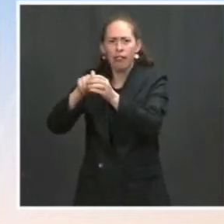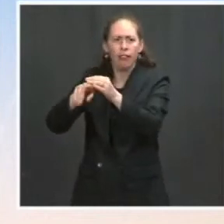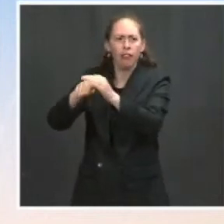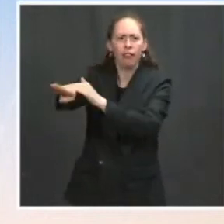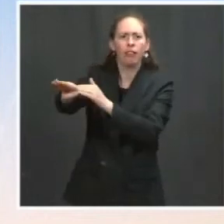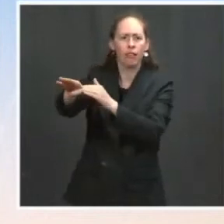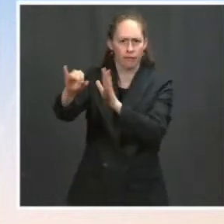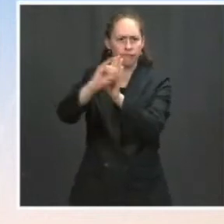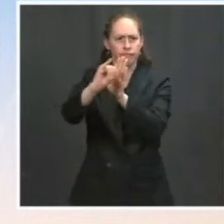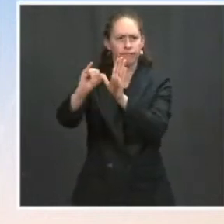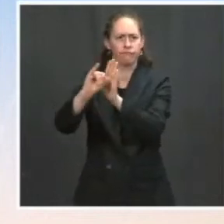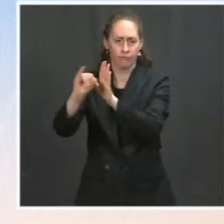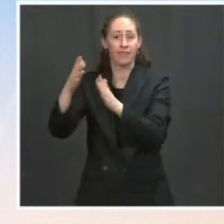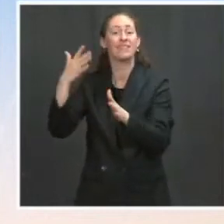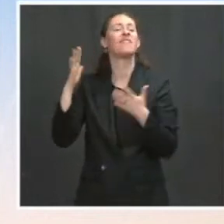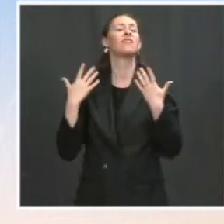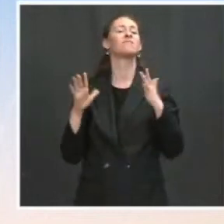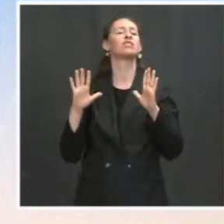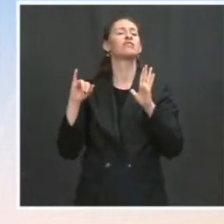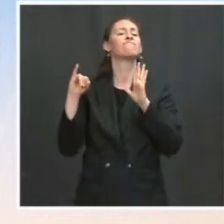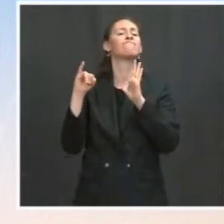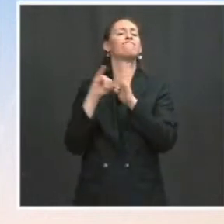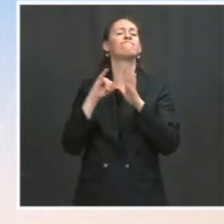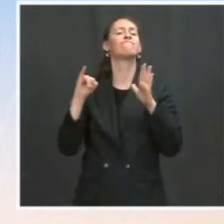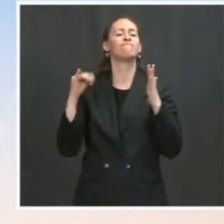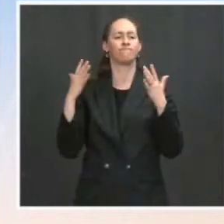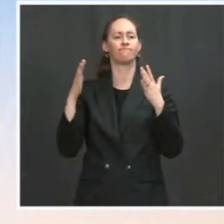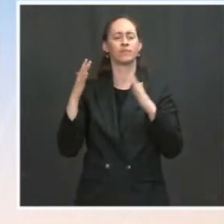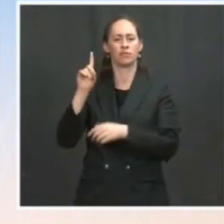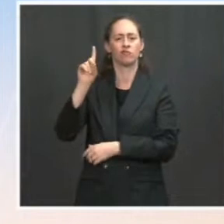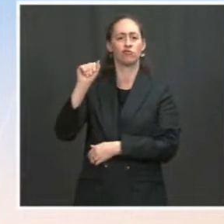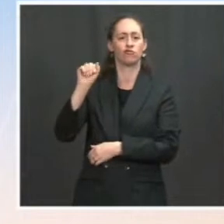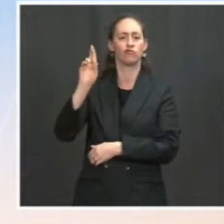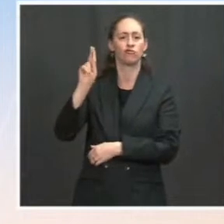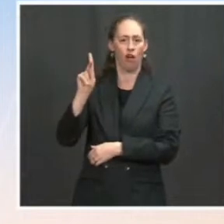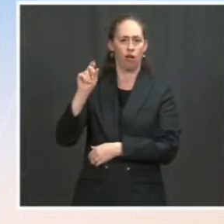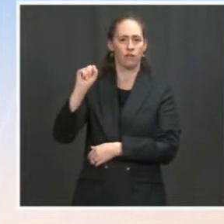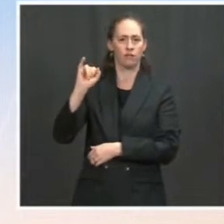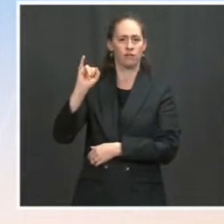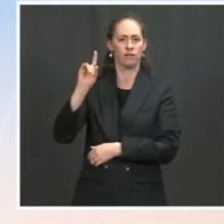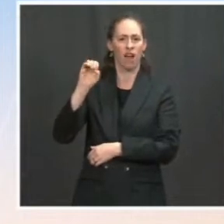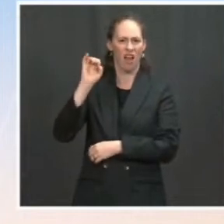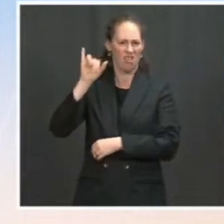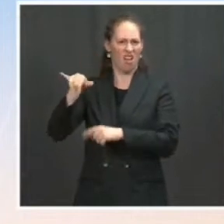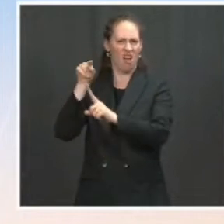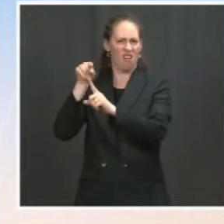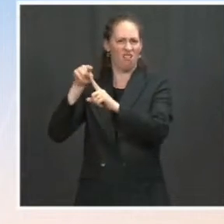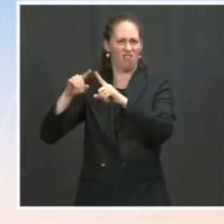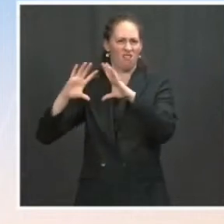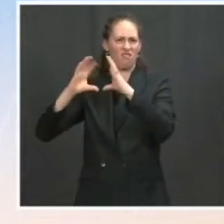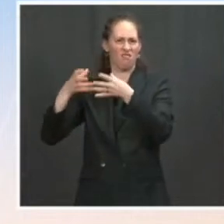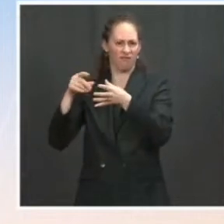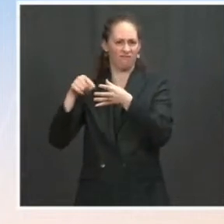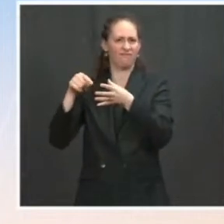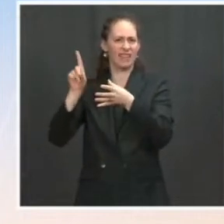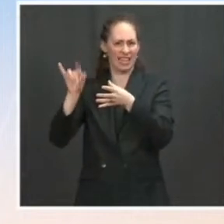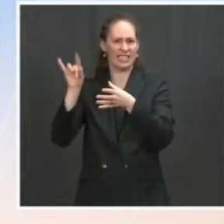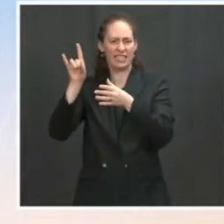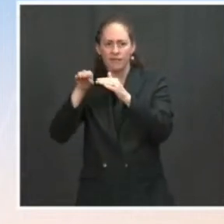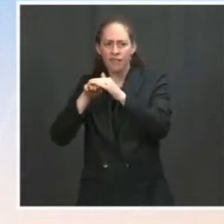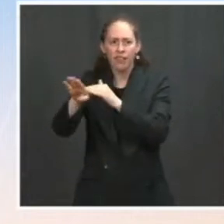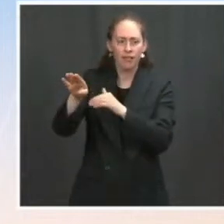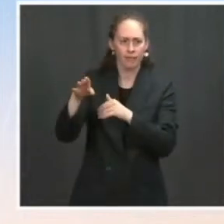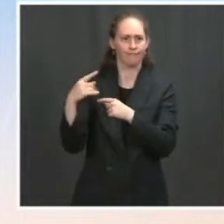dark side variant, which they've been investigating since October of last year. It's a ransomware as a service variant, where